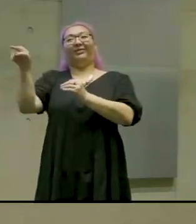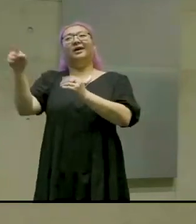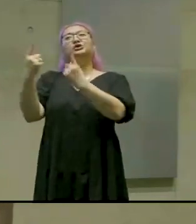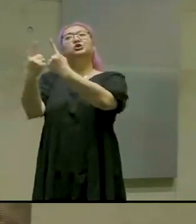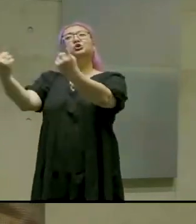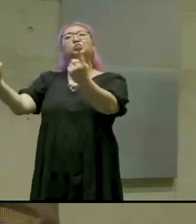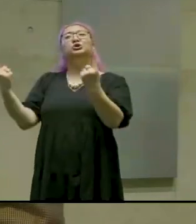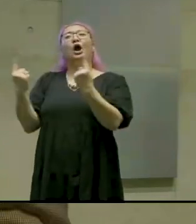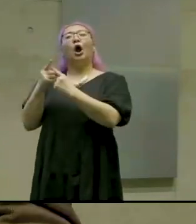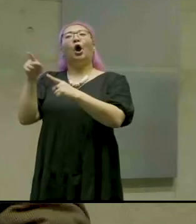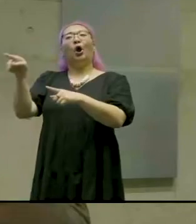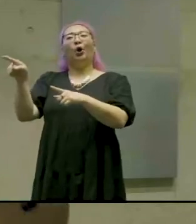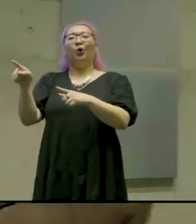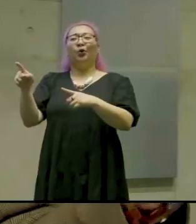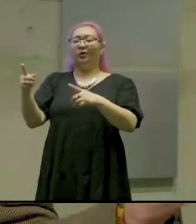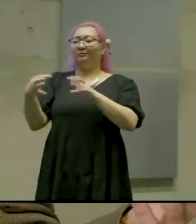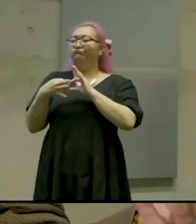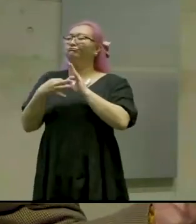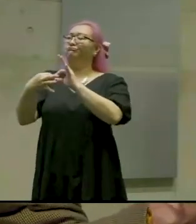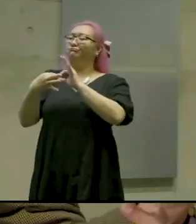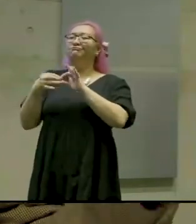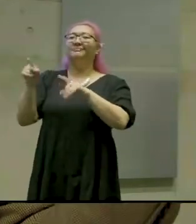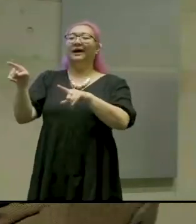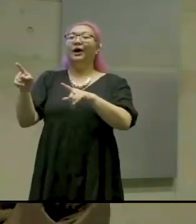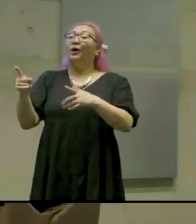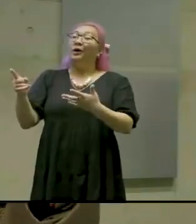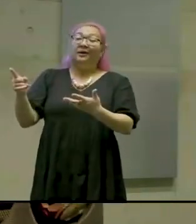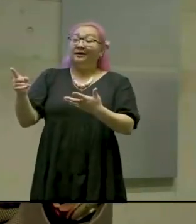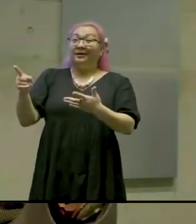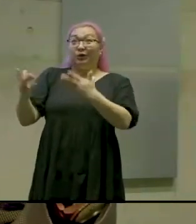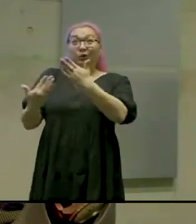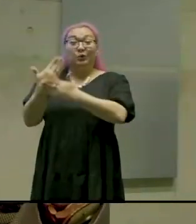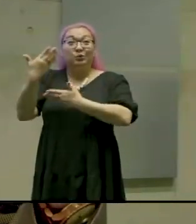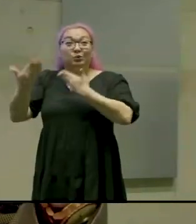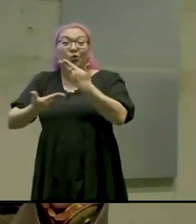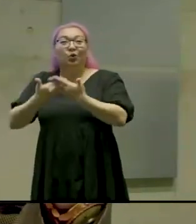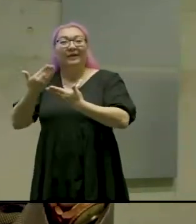on, it's a different experience when you have different stories and you're trying to